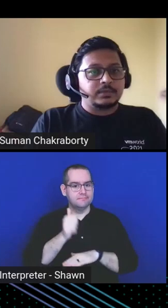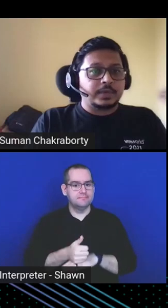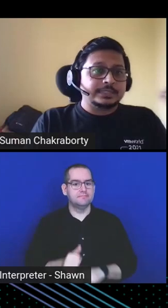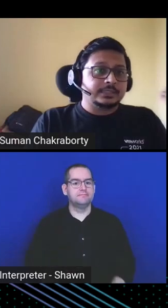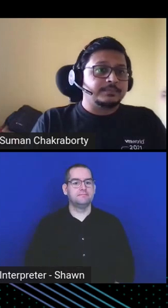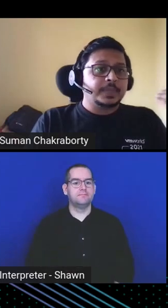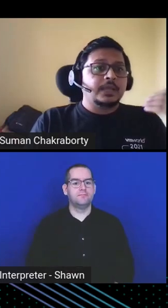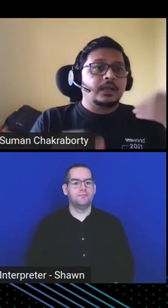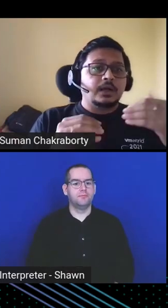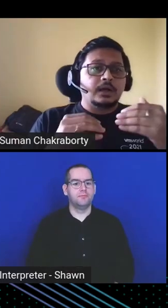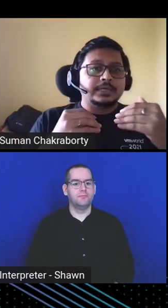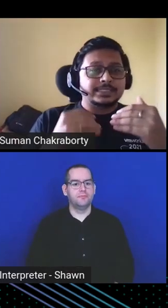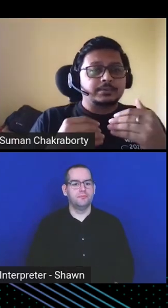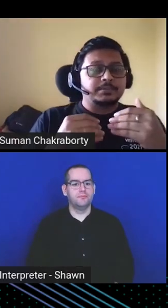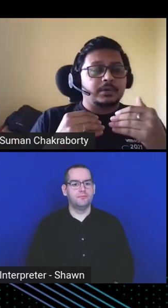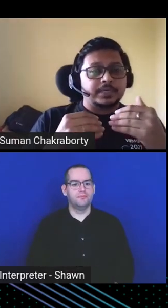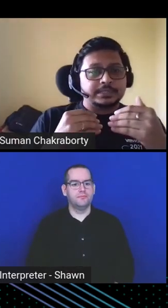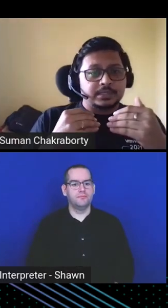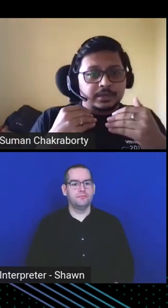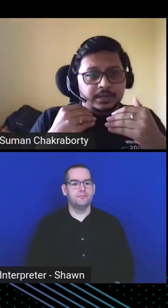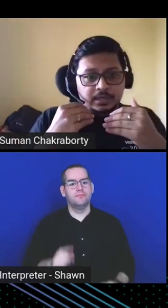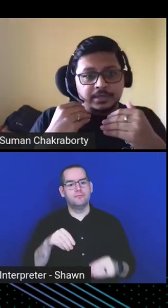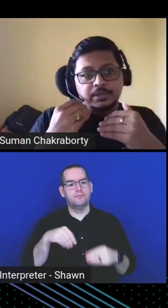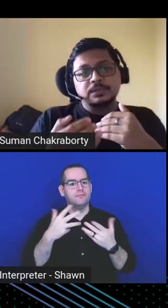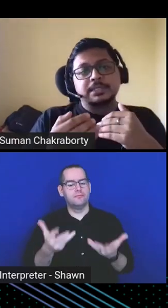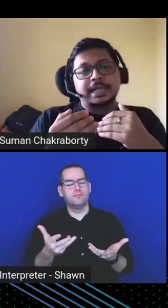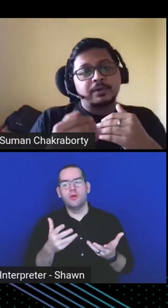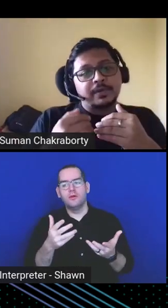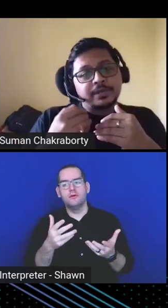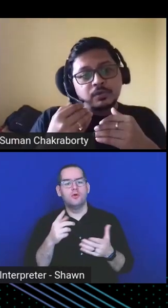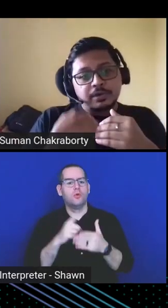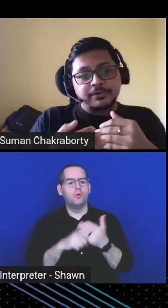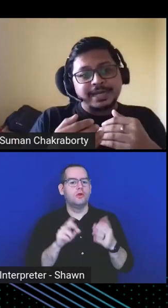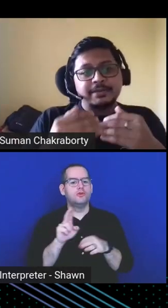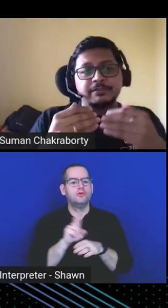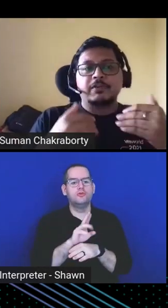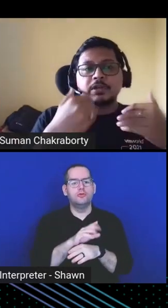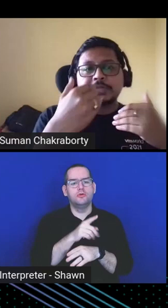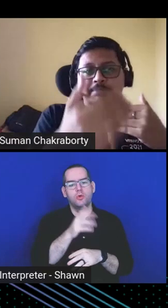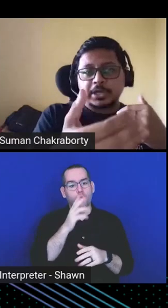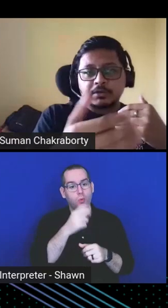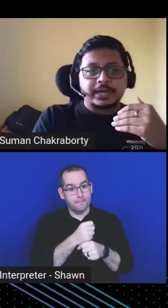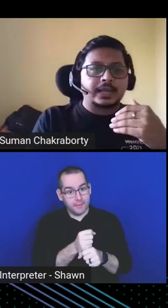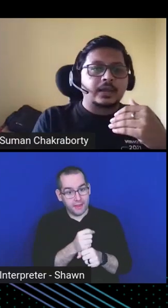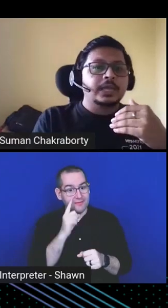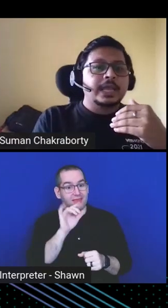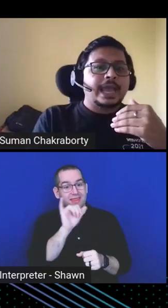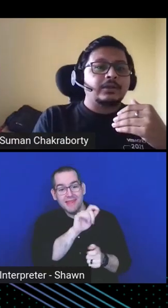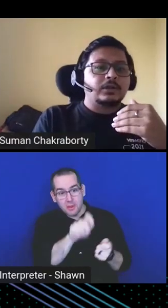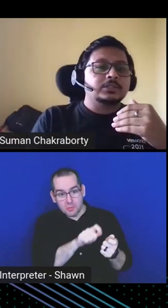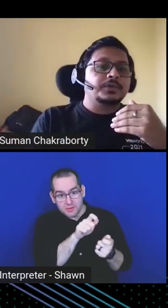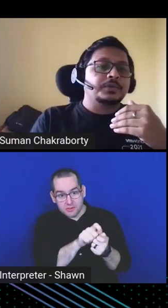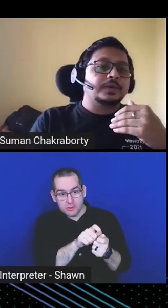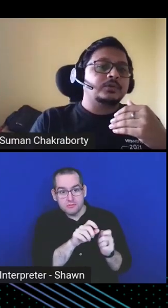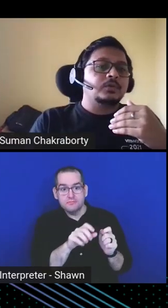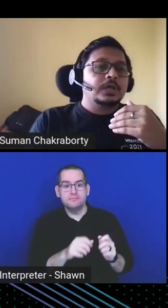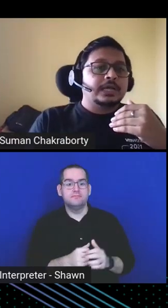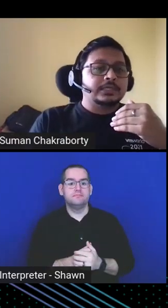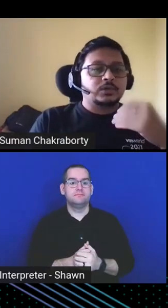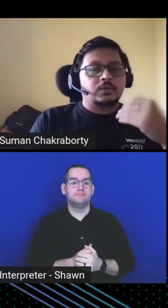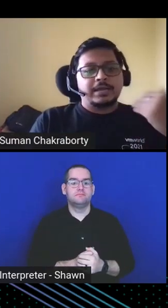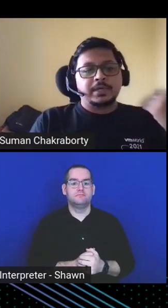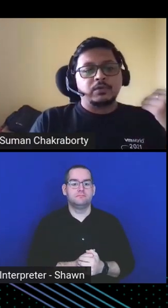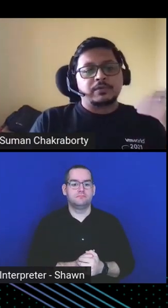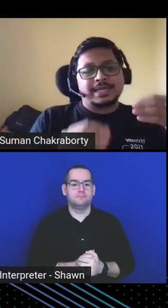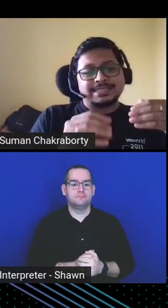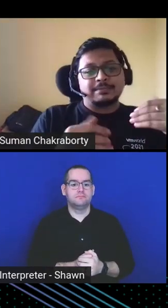provide what is the what is the user that you are going to create for that particular account. And also you want to